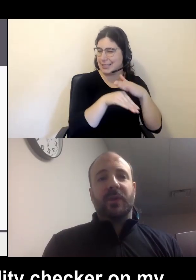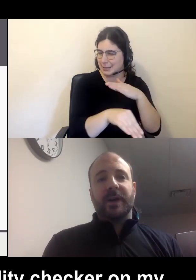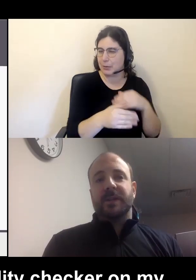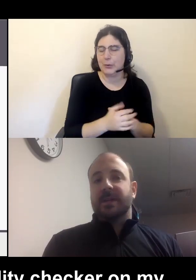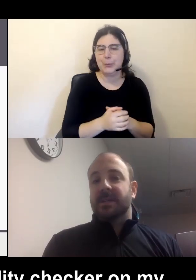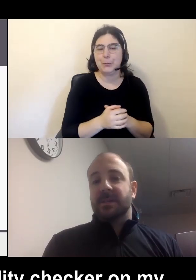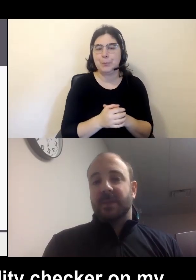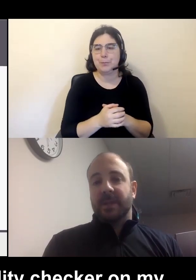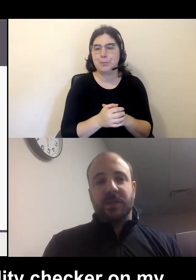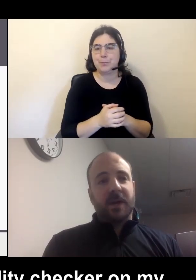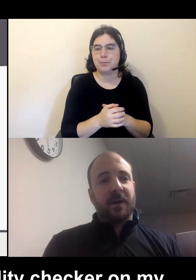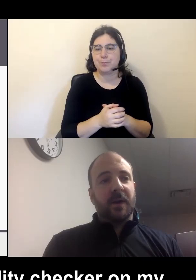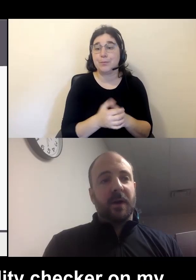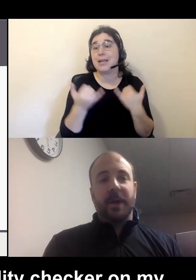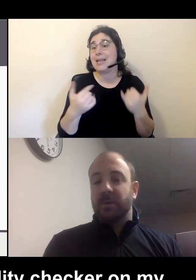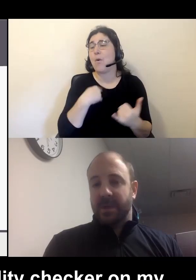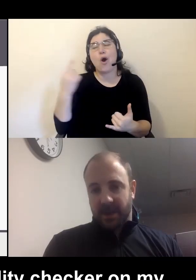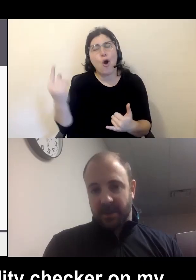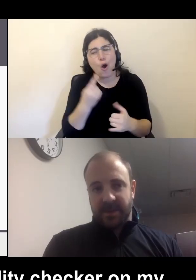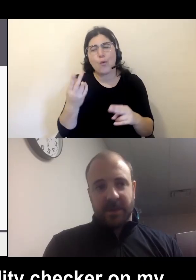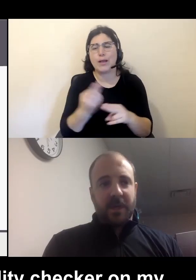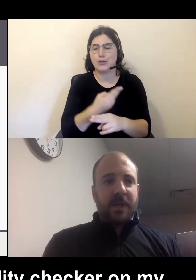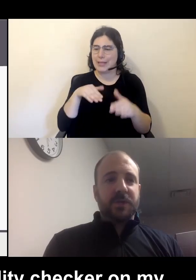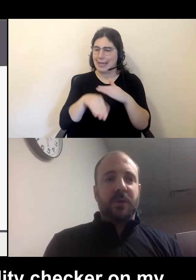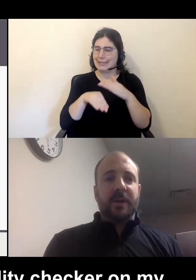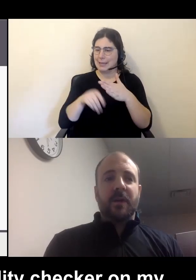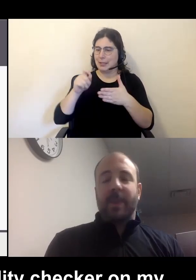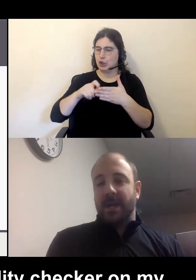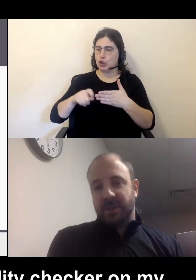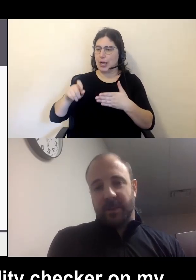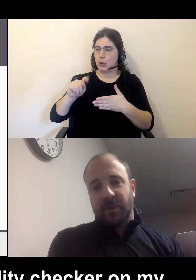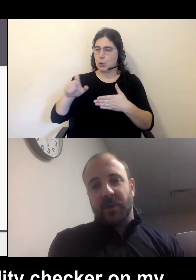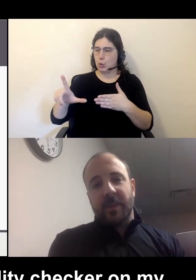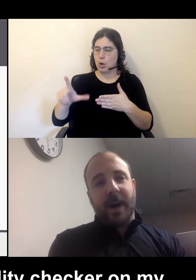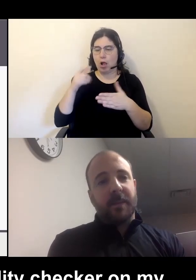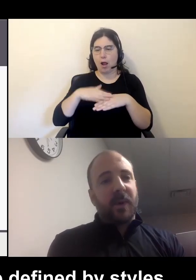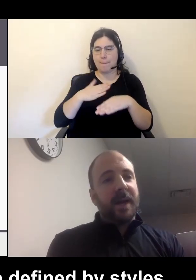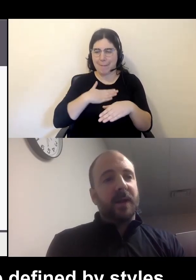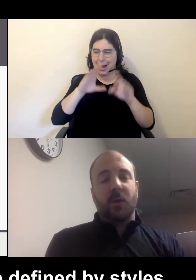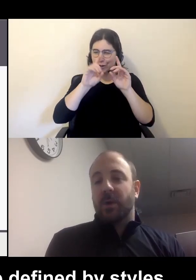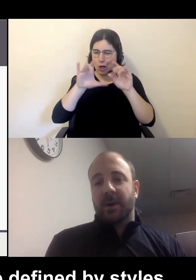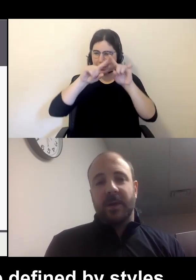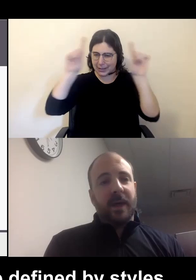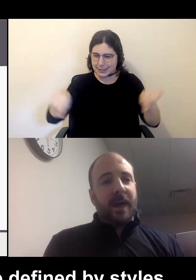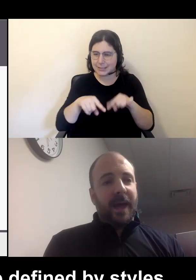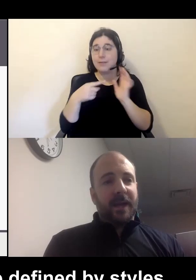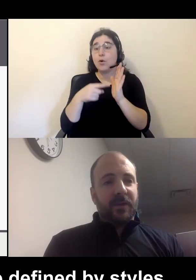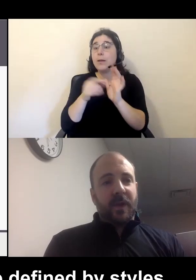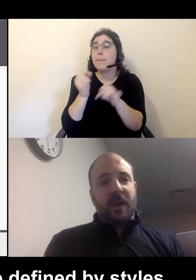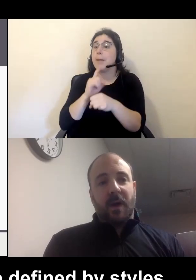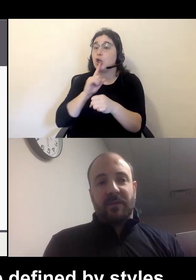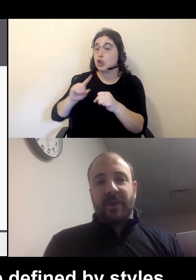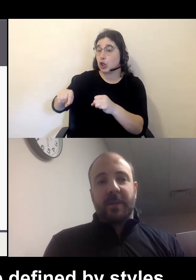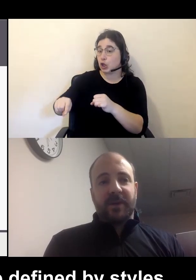always utilizing the accessibility checker on my own documents, ensuring there are page numbers on the bottom right-hand corner.